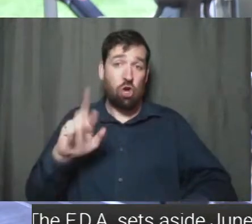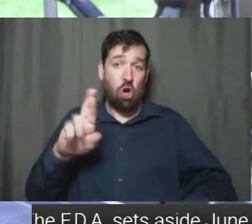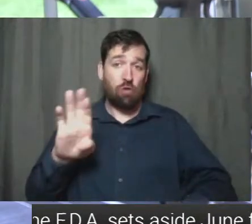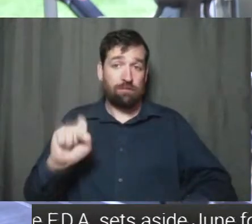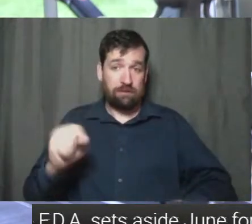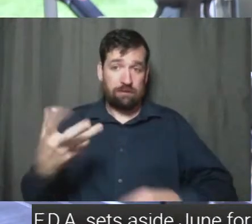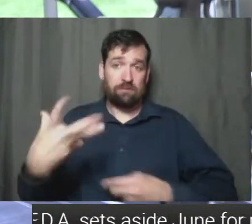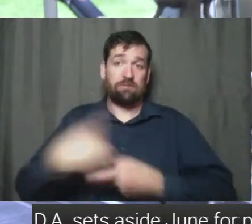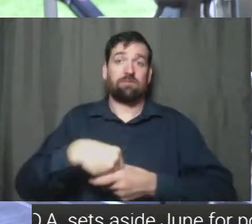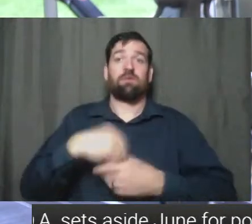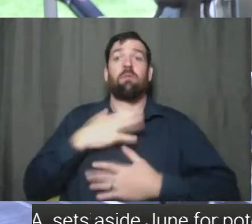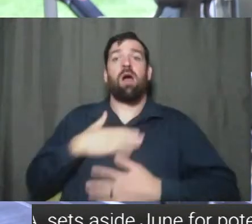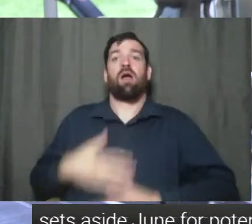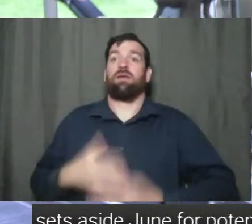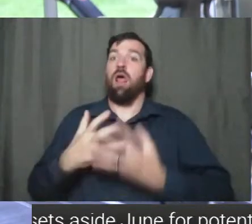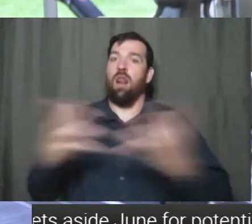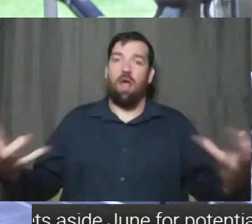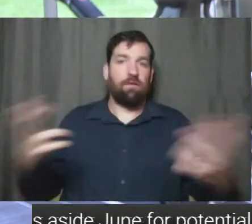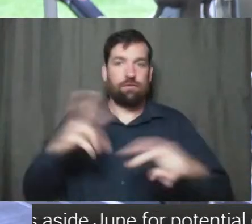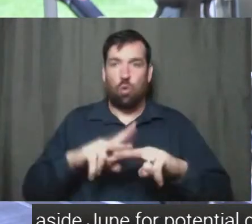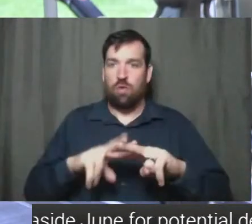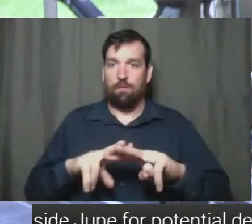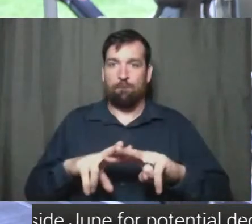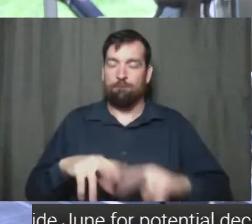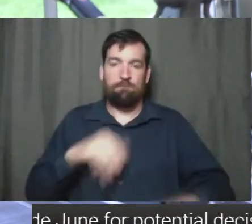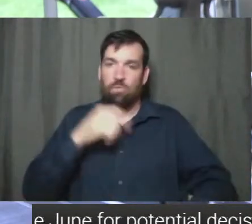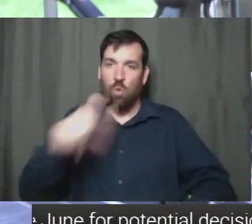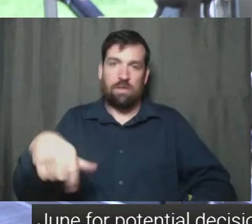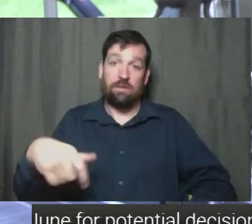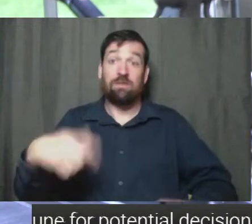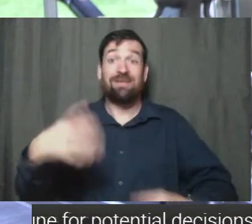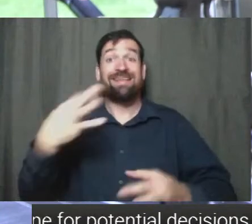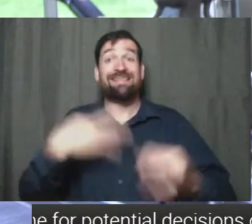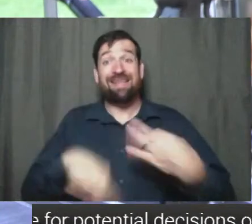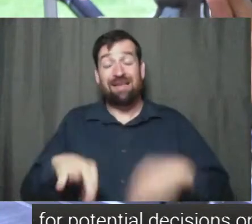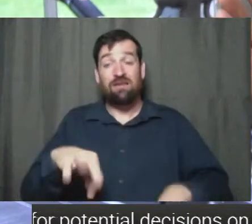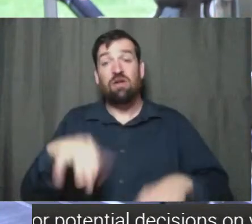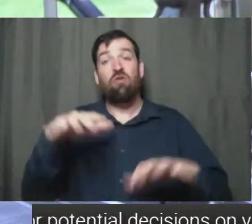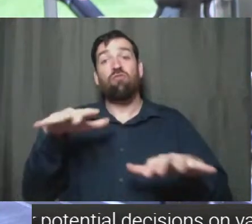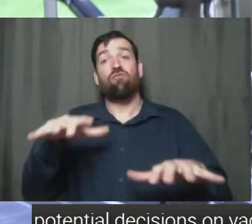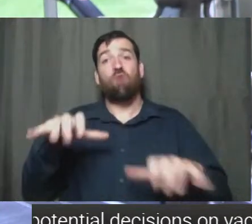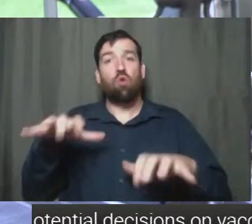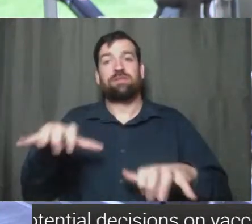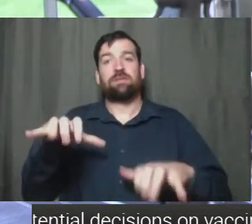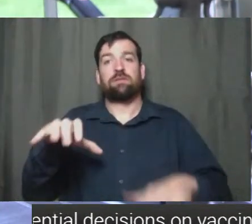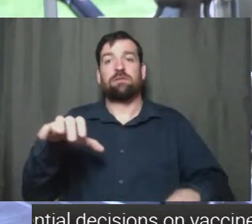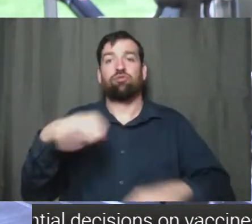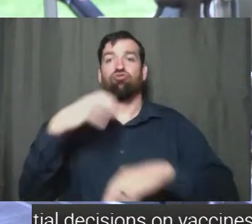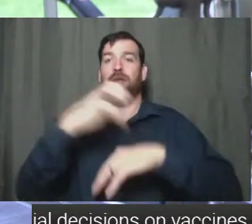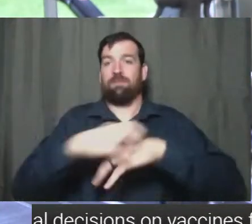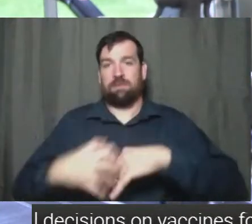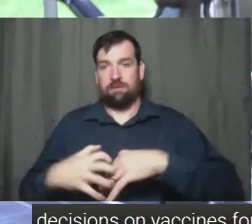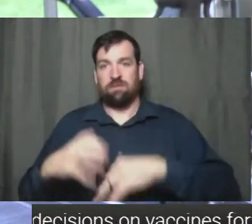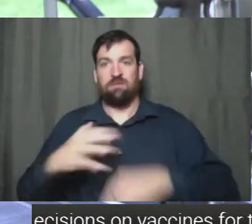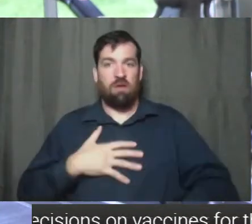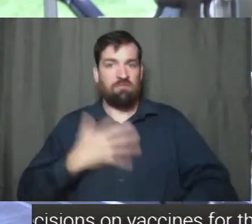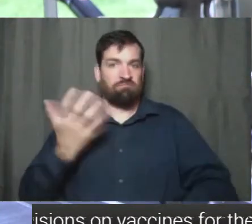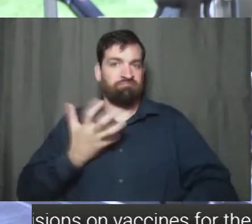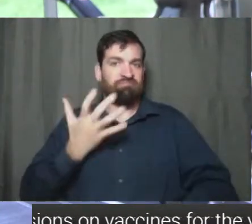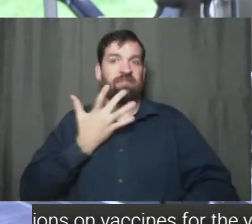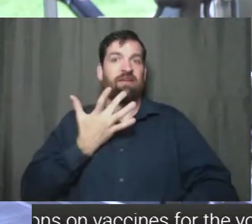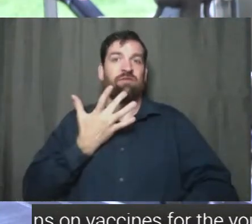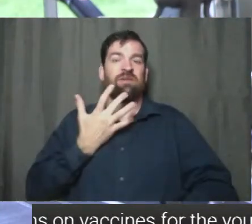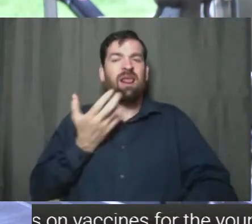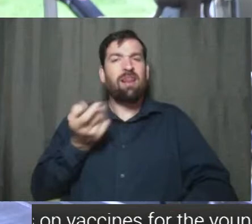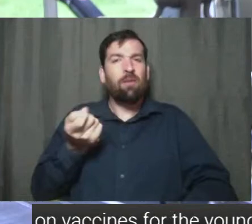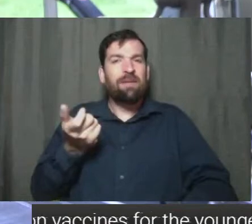lot of sodium that your body doesn't need. Instead, go with frozen grapes. Frozen grapes is actually my favorite because it's a little sweet, gives you a little